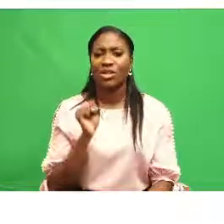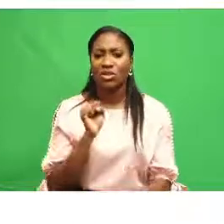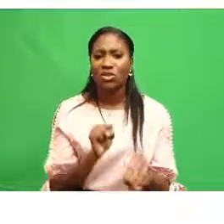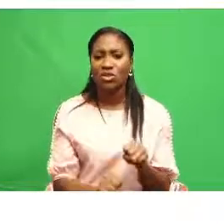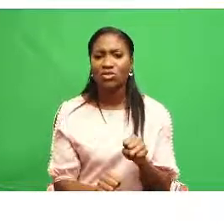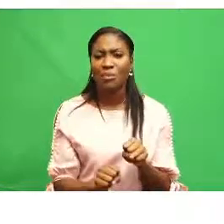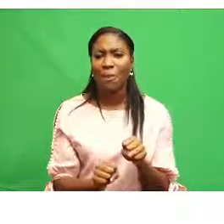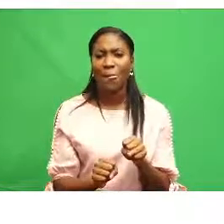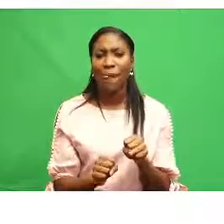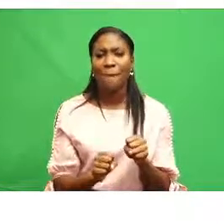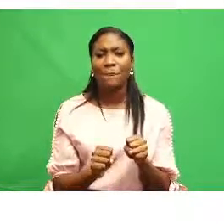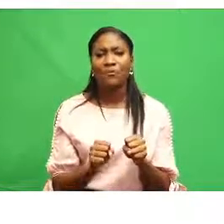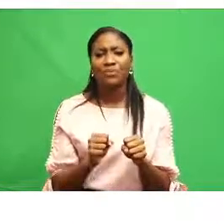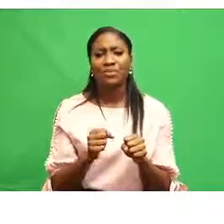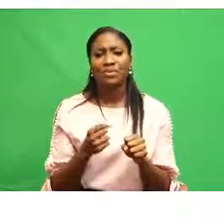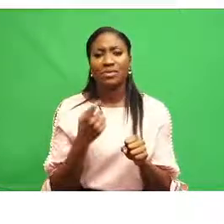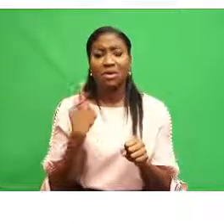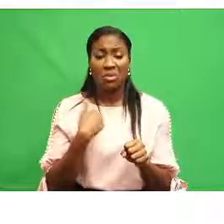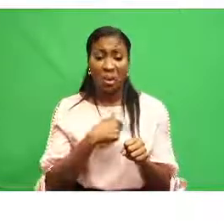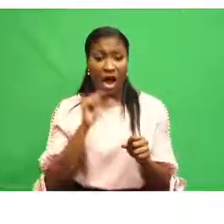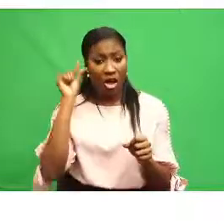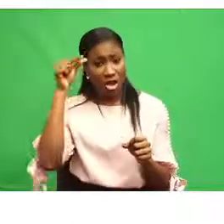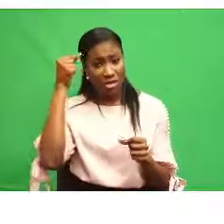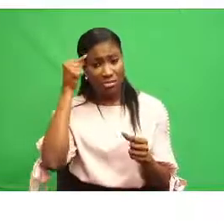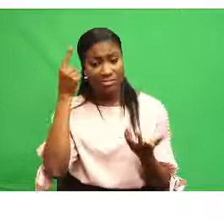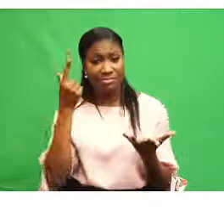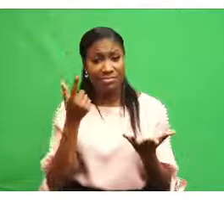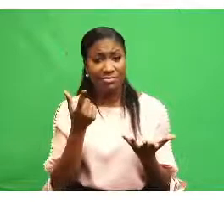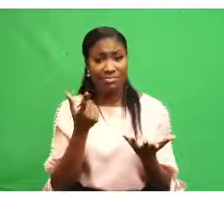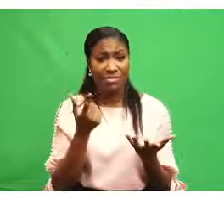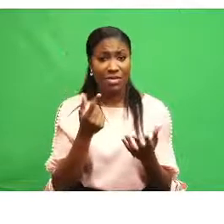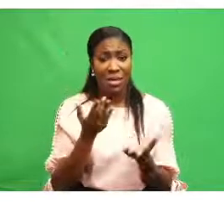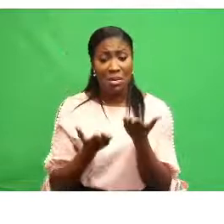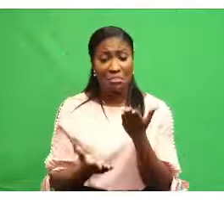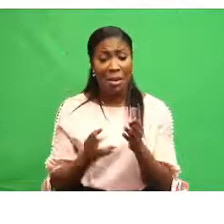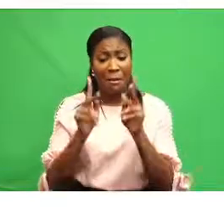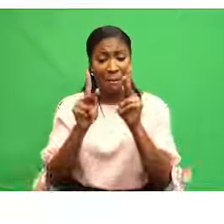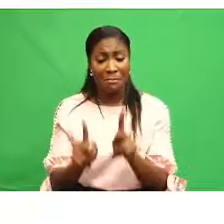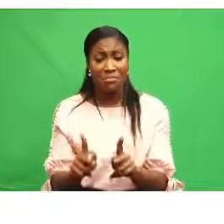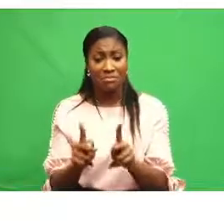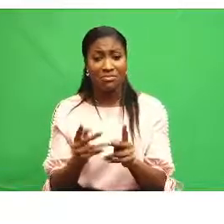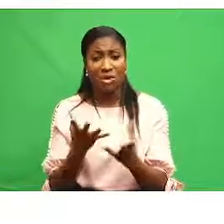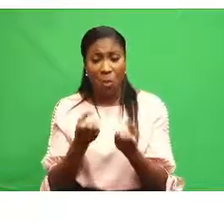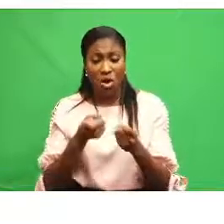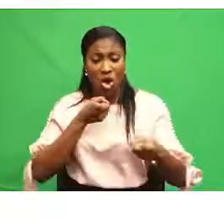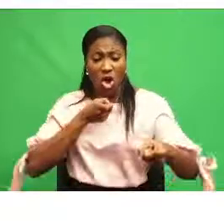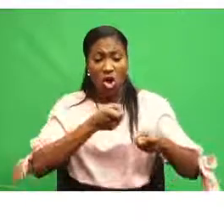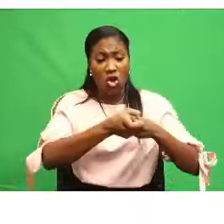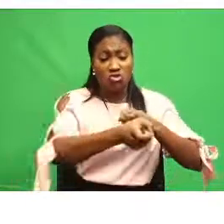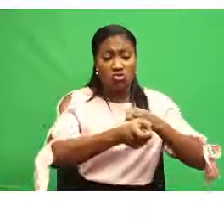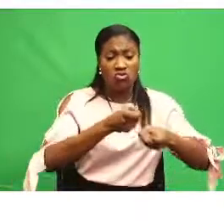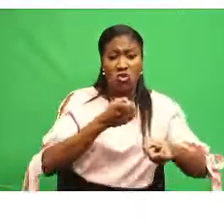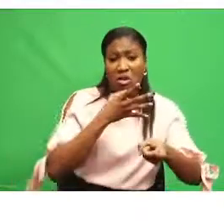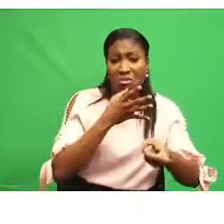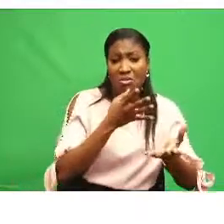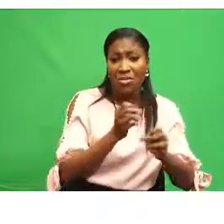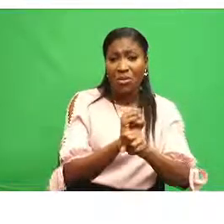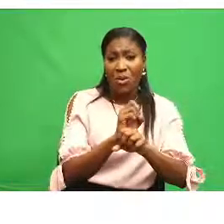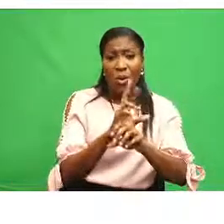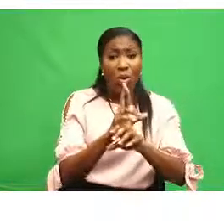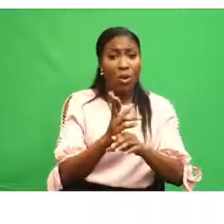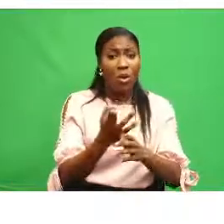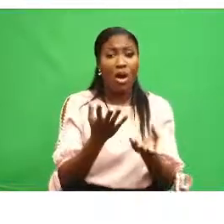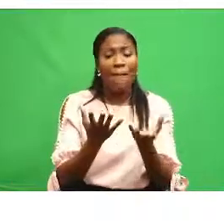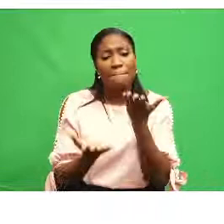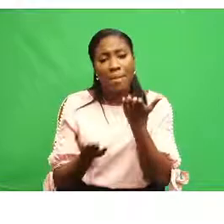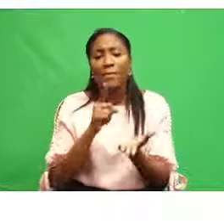the applicant and client, or perhaps controlling the applicant and client. Again, these are questions